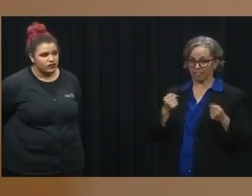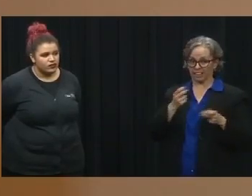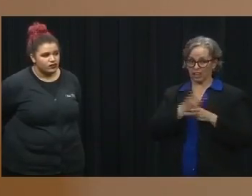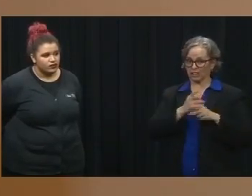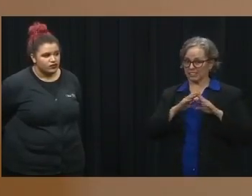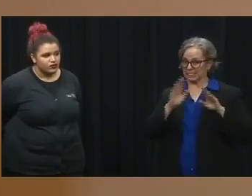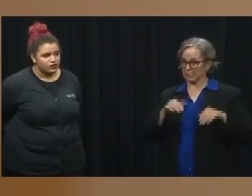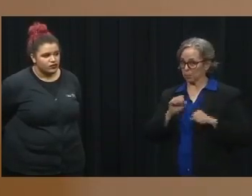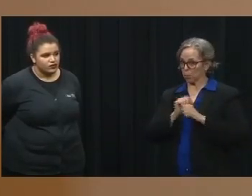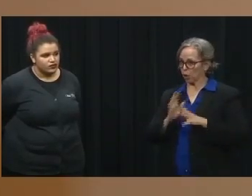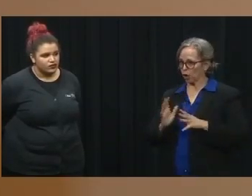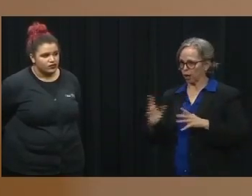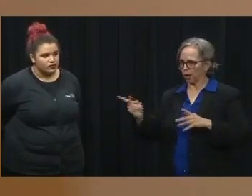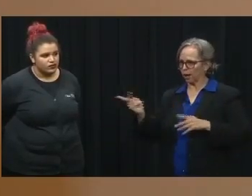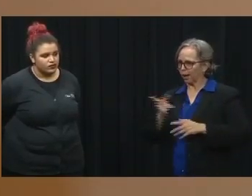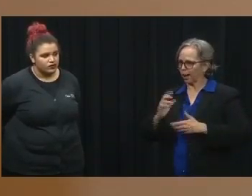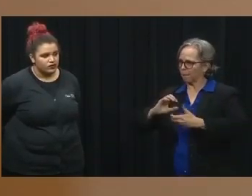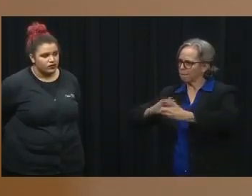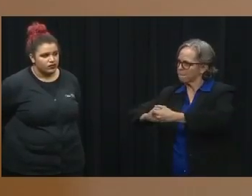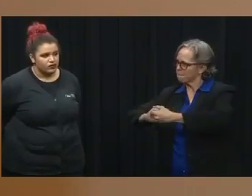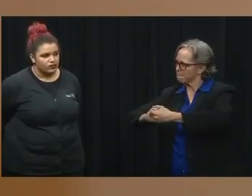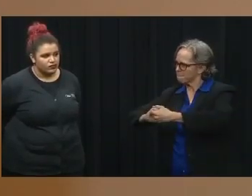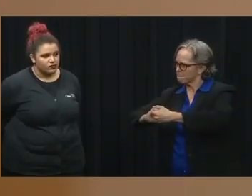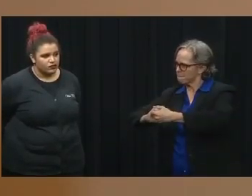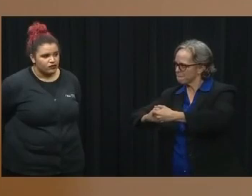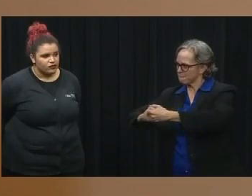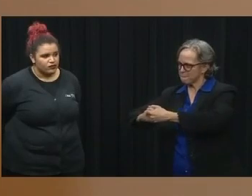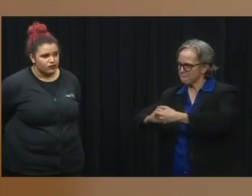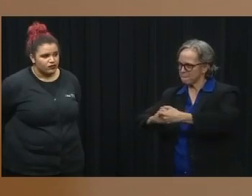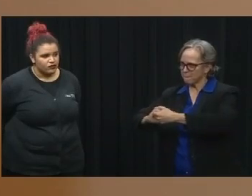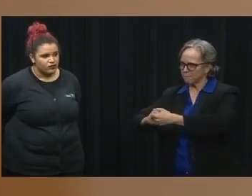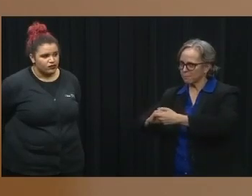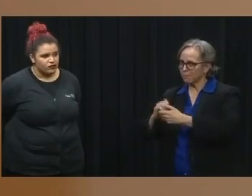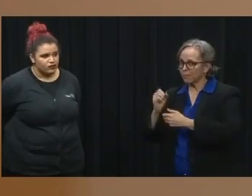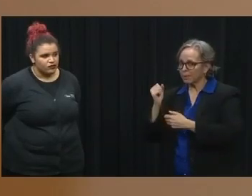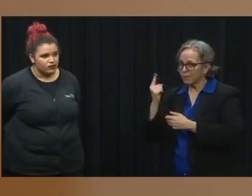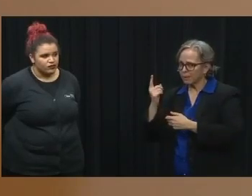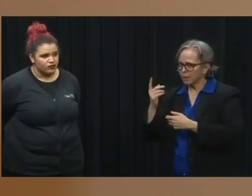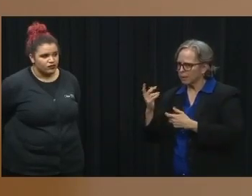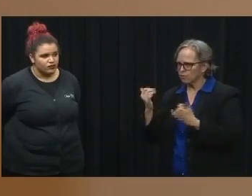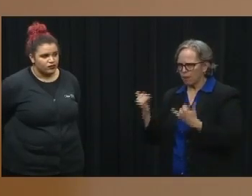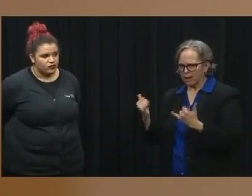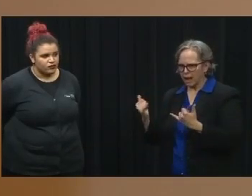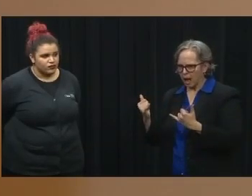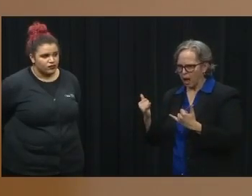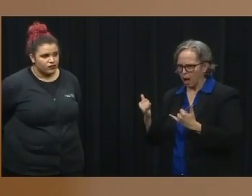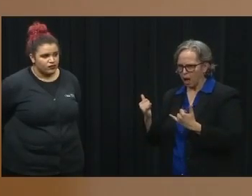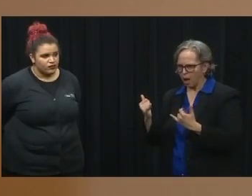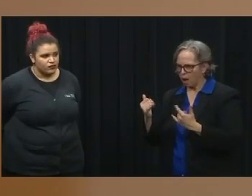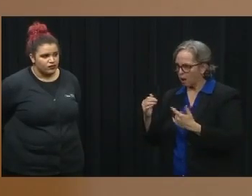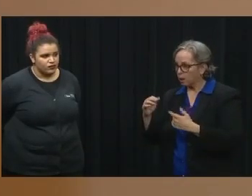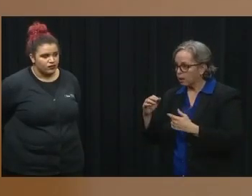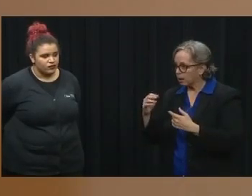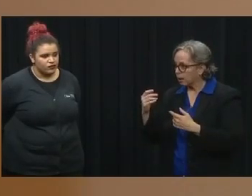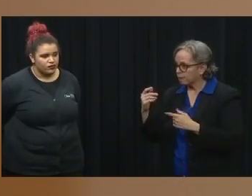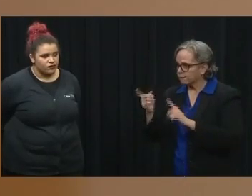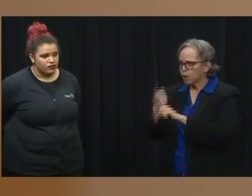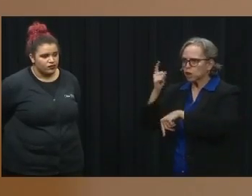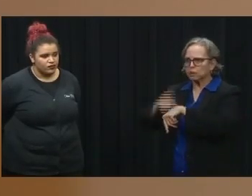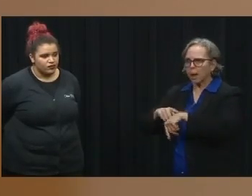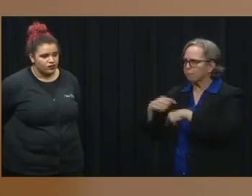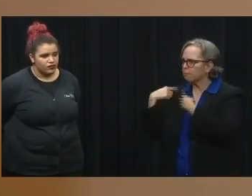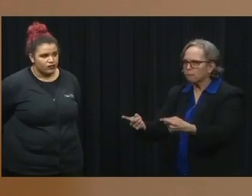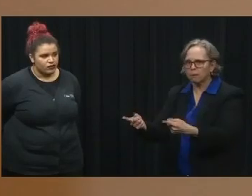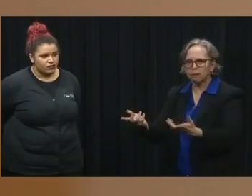are working together right now in unprecedented ways. And I think, you know, you'll see that grow and develop as it should